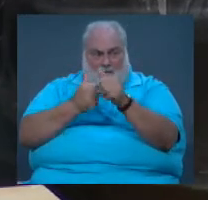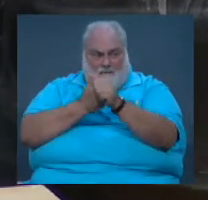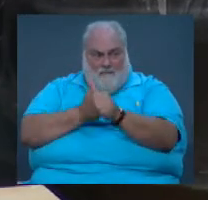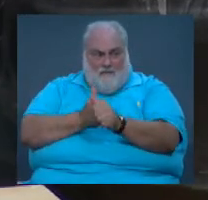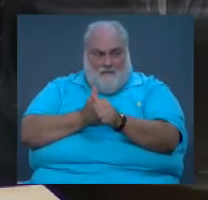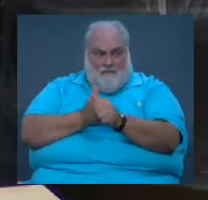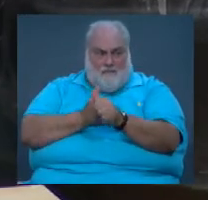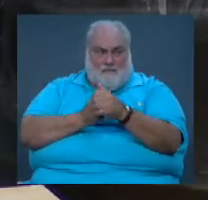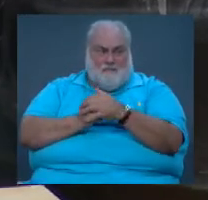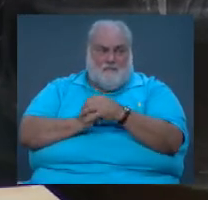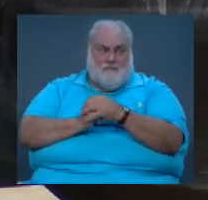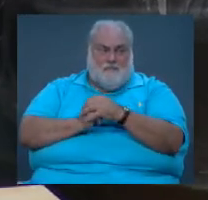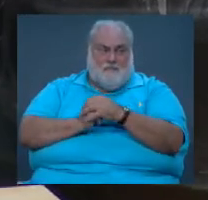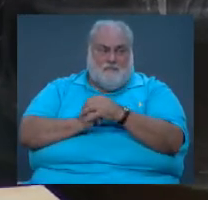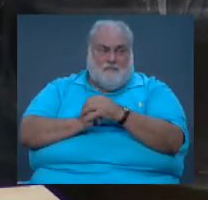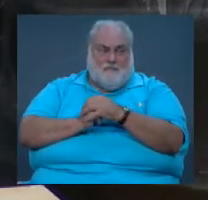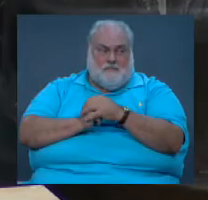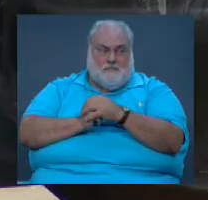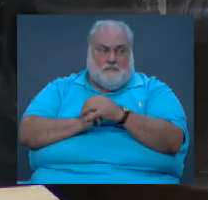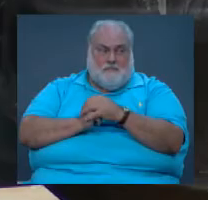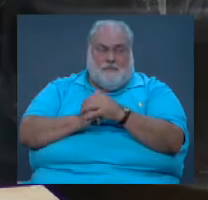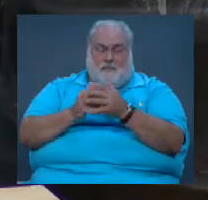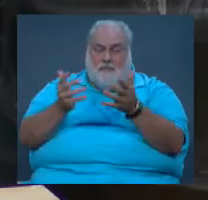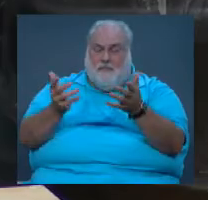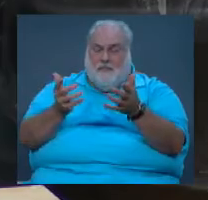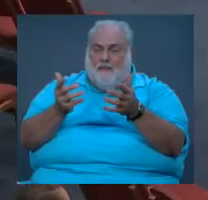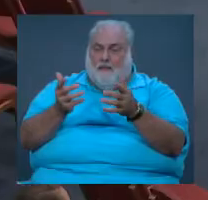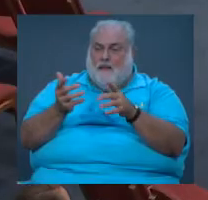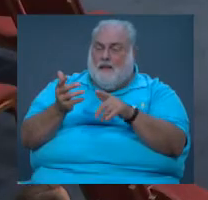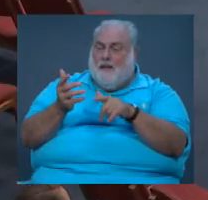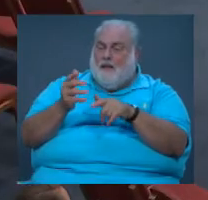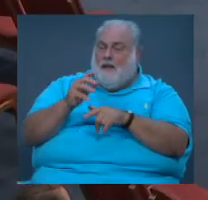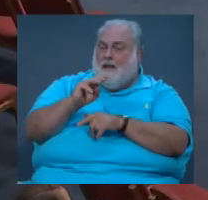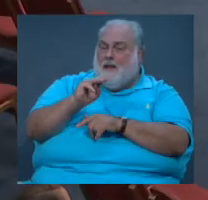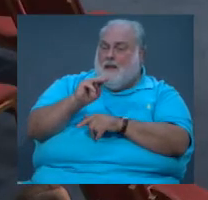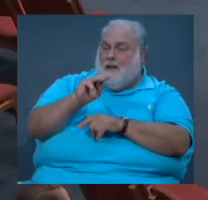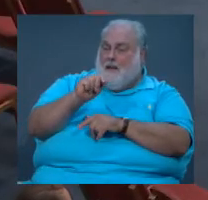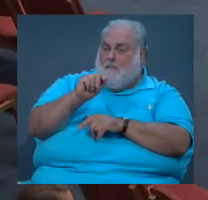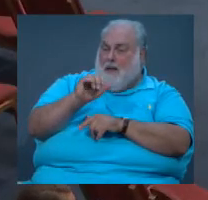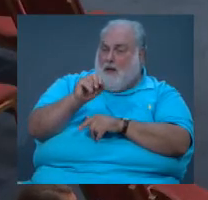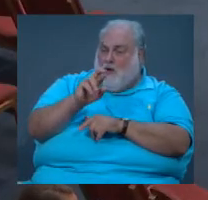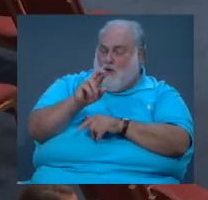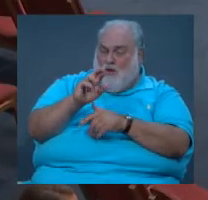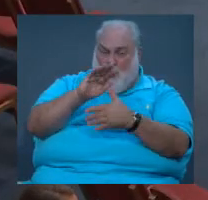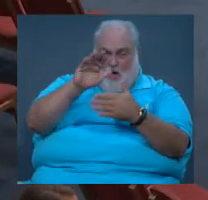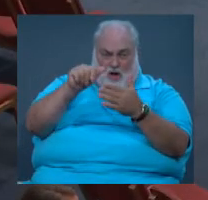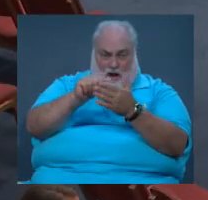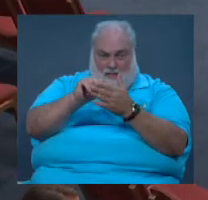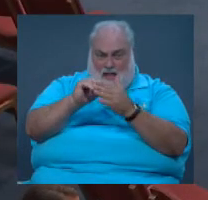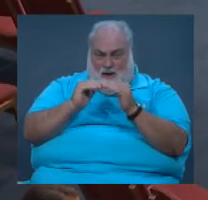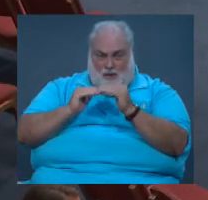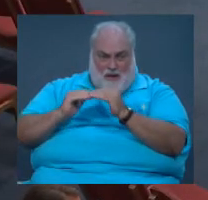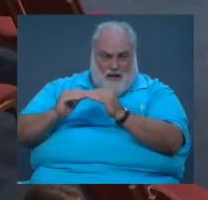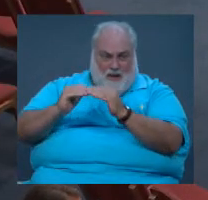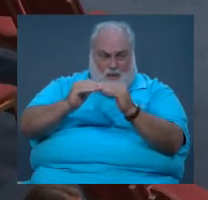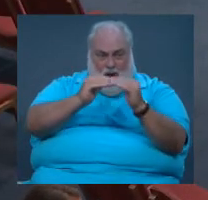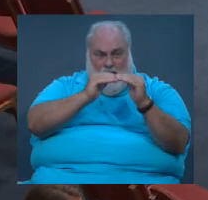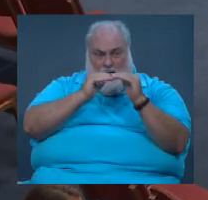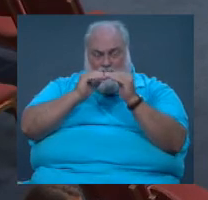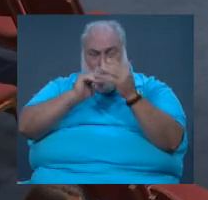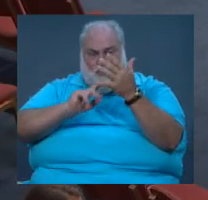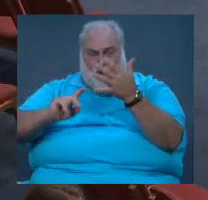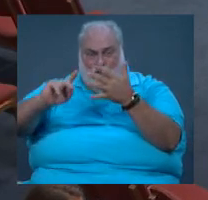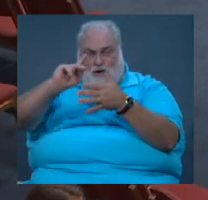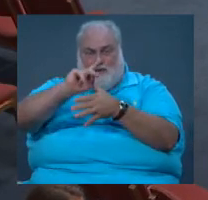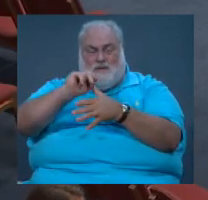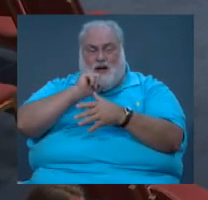that. But I don't know. And Director Hendricks, this is not these are all equalized priorities.